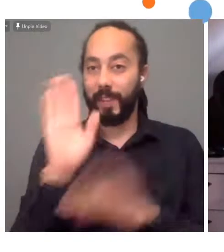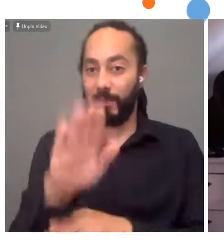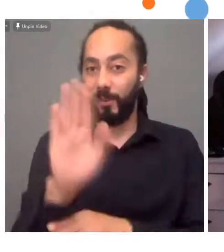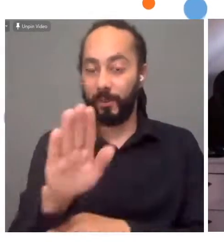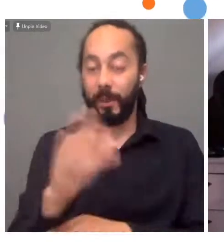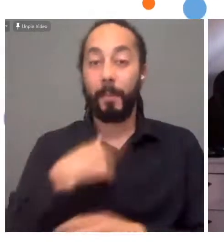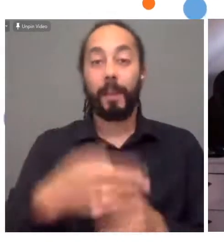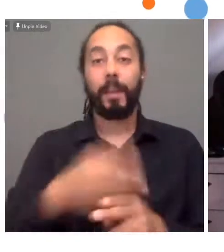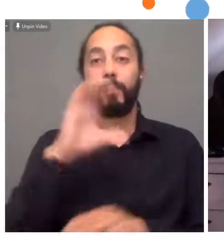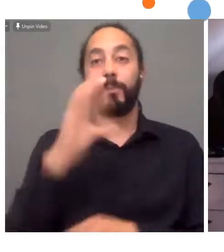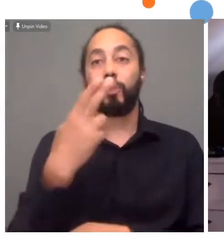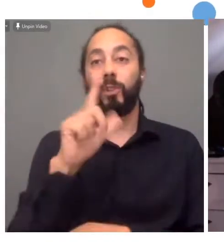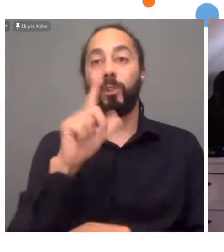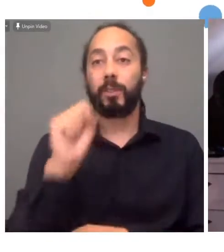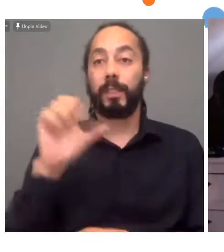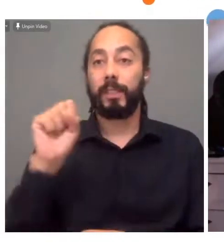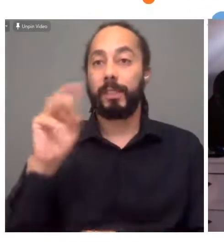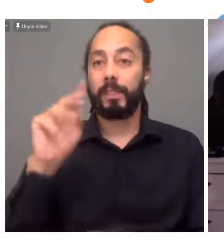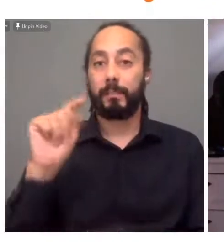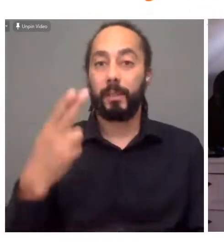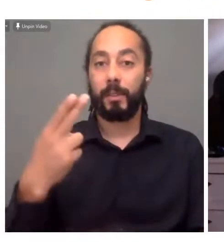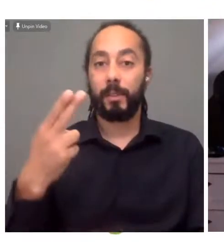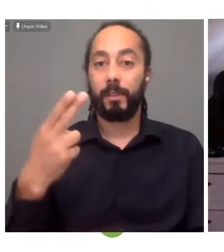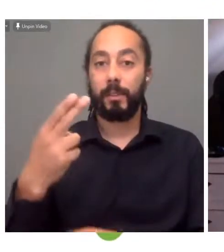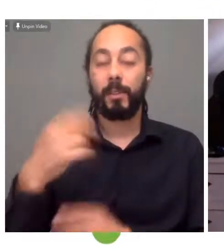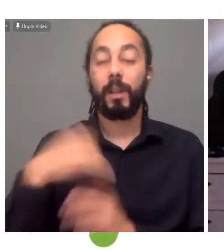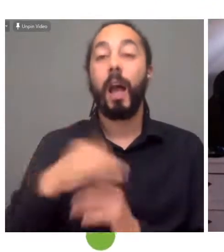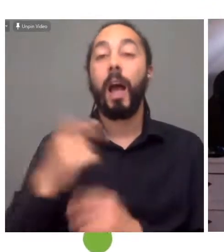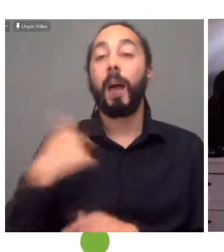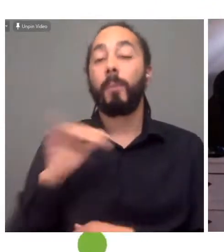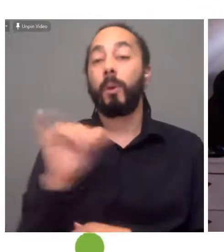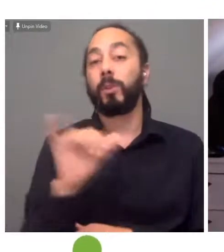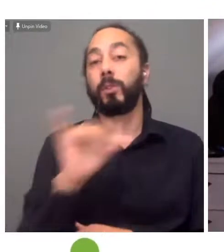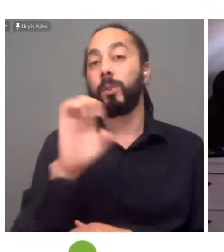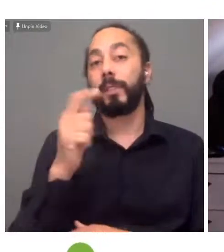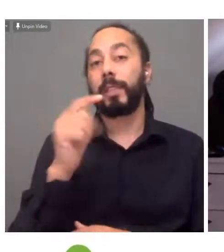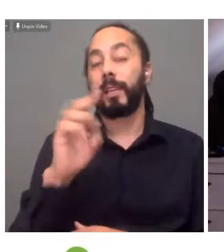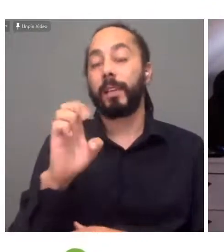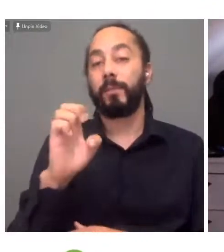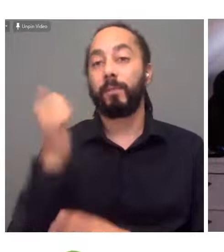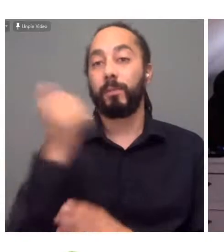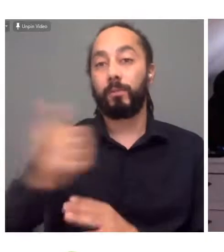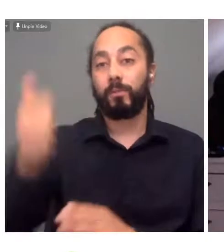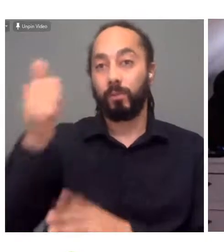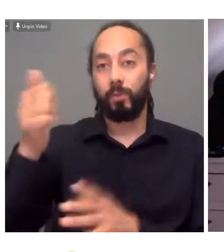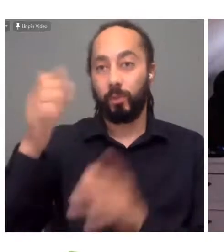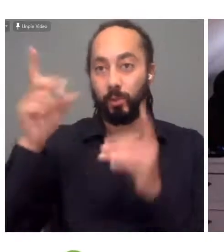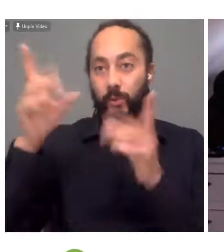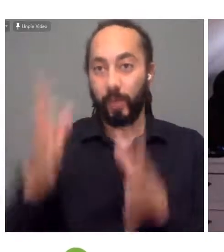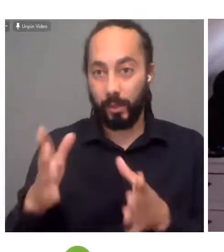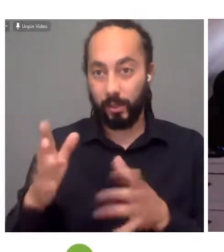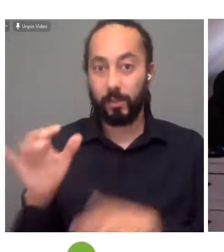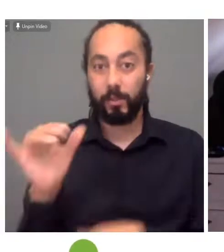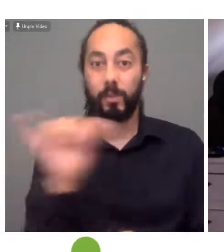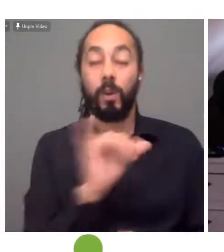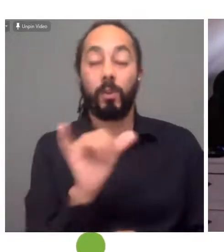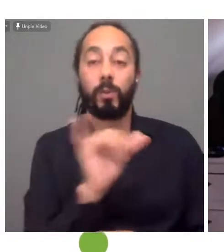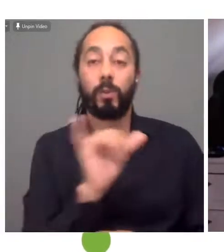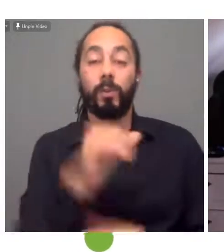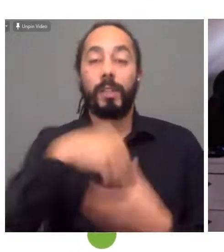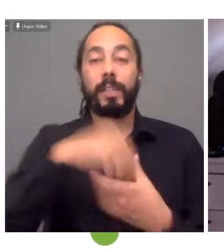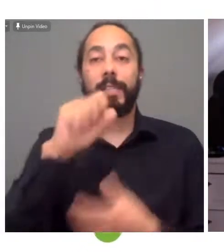I'm also the Executive Director of Cultural Pluralism Arts Movement Ontario and a member of the Steering Committee of the Canadian Arts